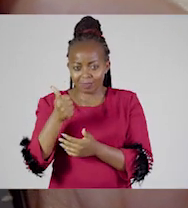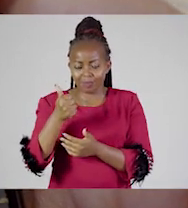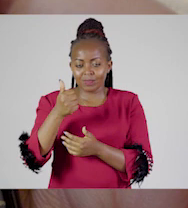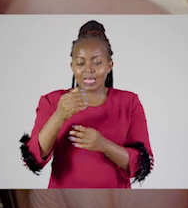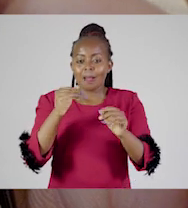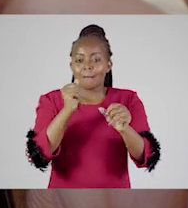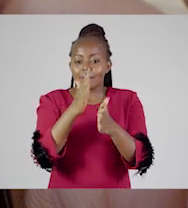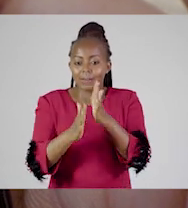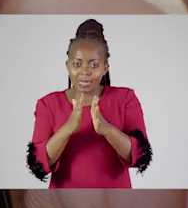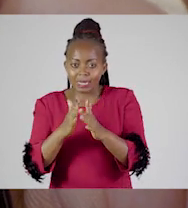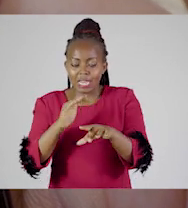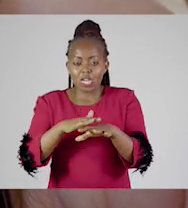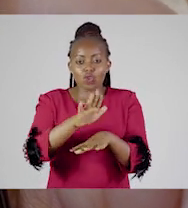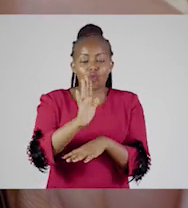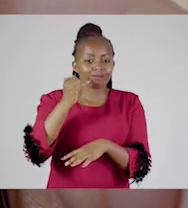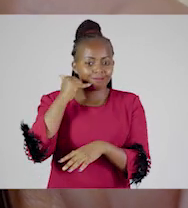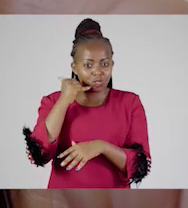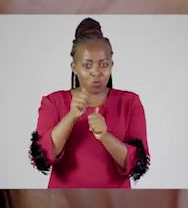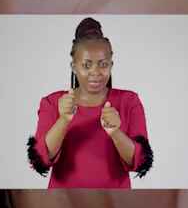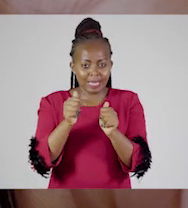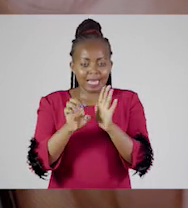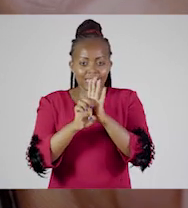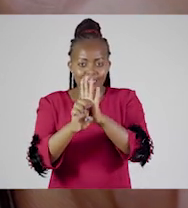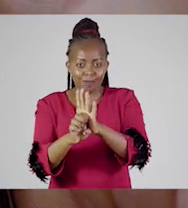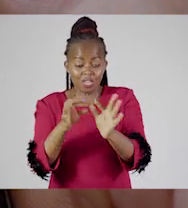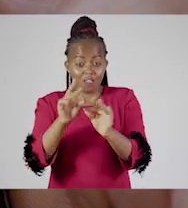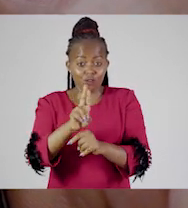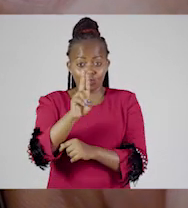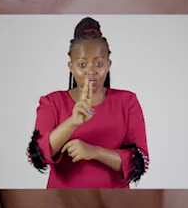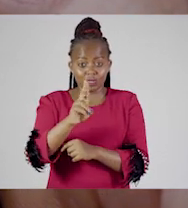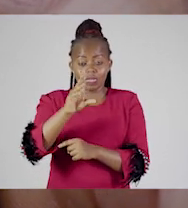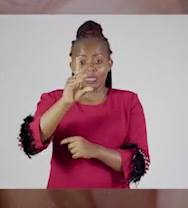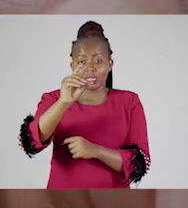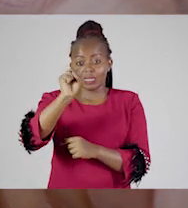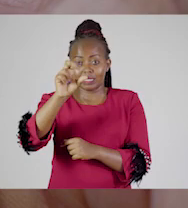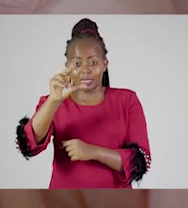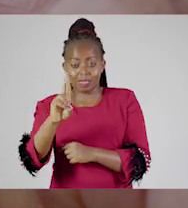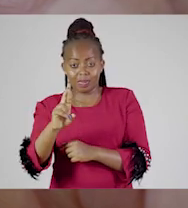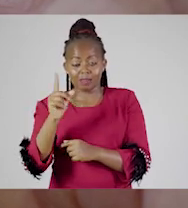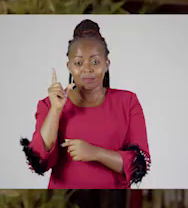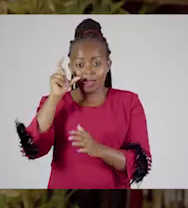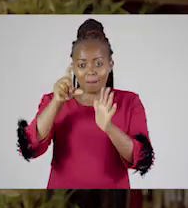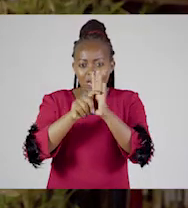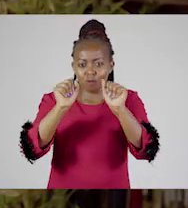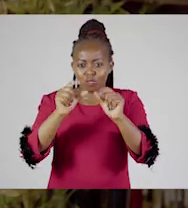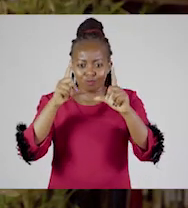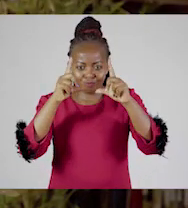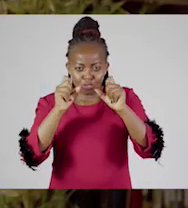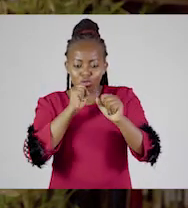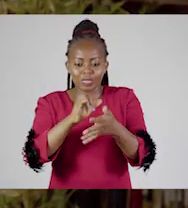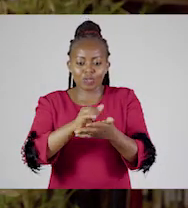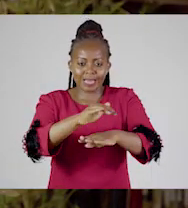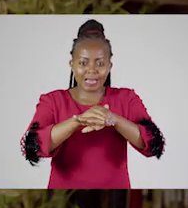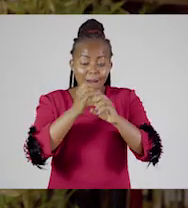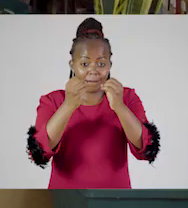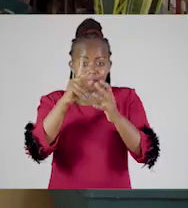setting available for the particular device that you're using. So for example, if you're using a DSLR camera, you can shoot in RAW mode to make sure you capture as